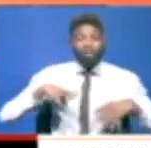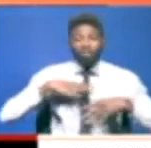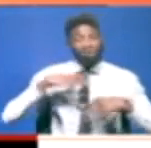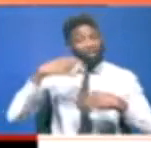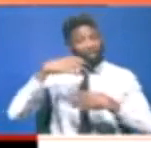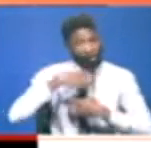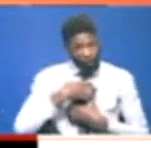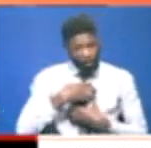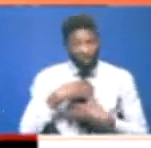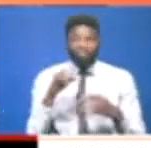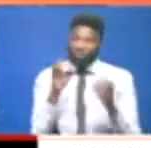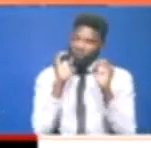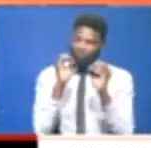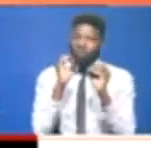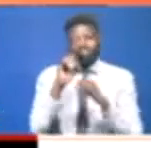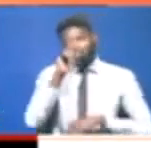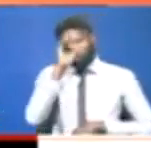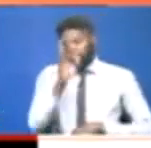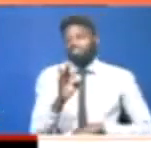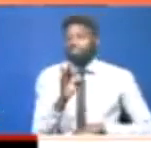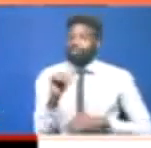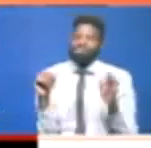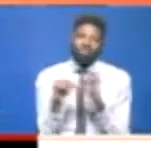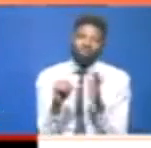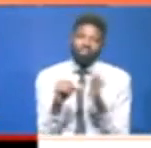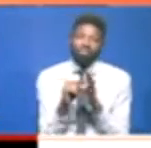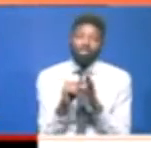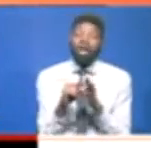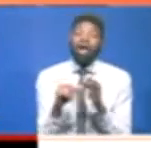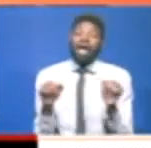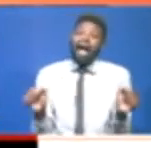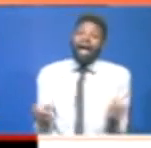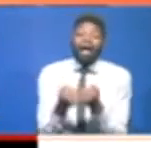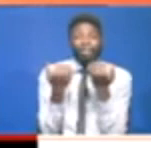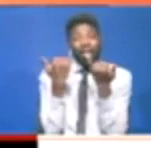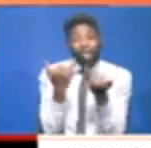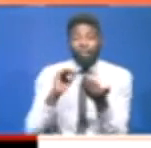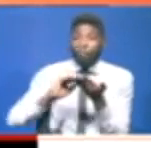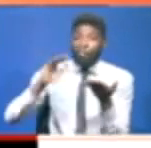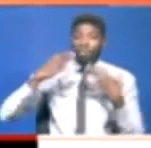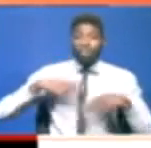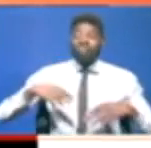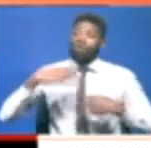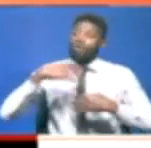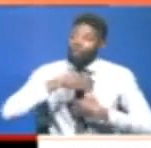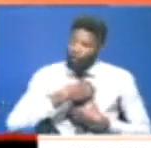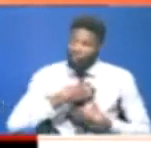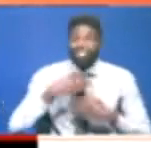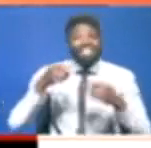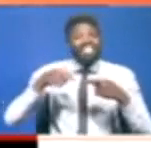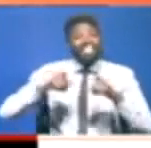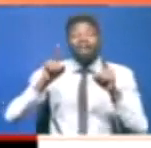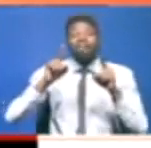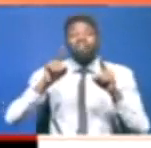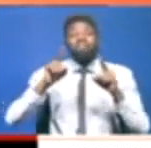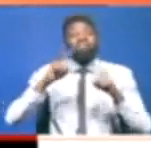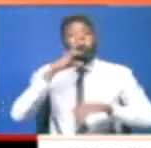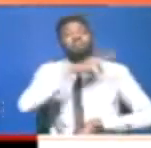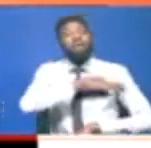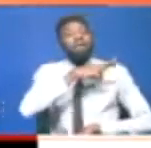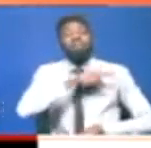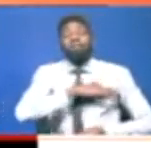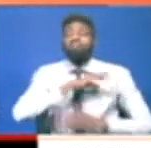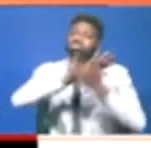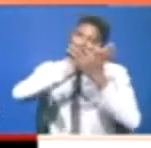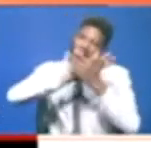has escalated to an extent whereby most of the retirees end up not living to benefit from that kind of